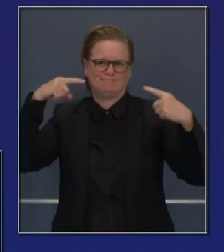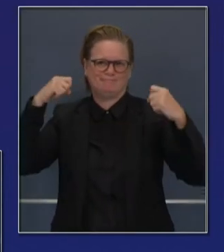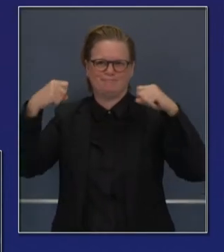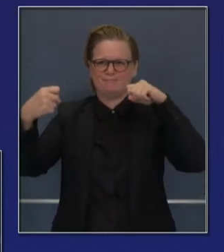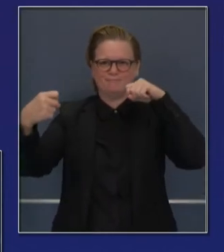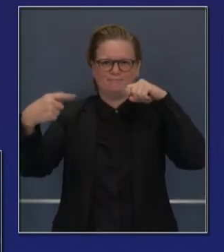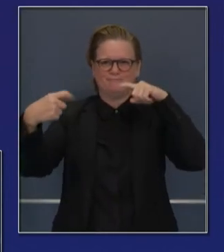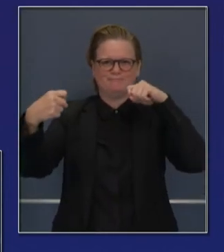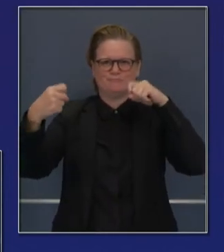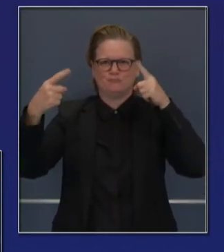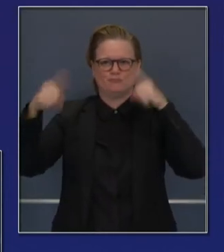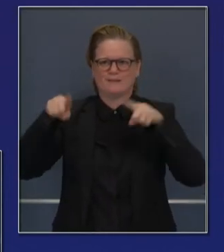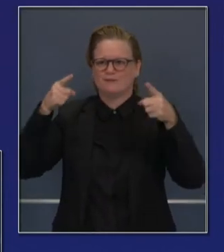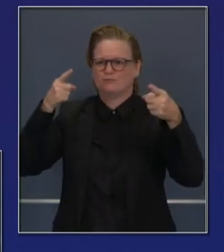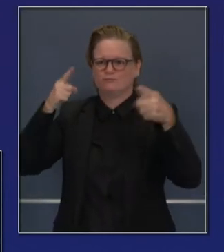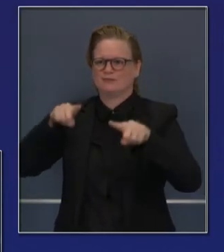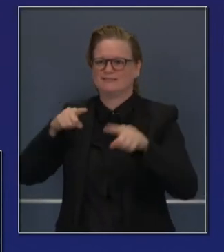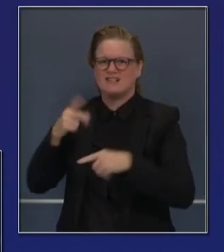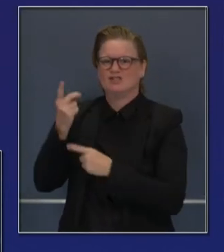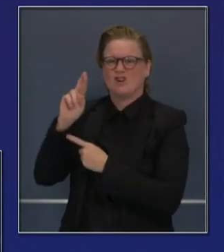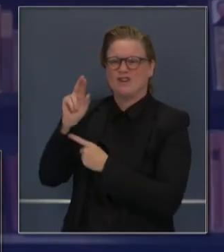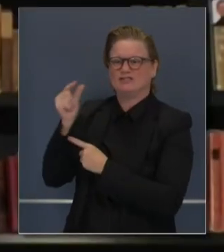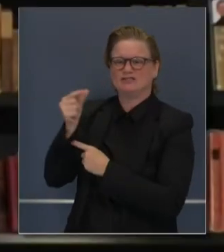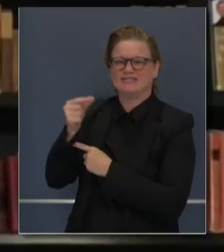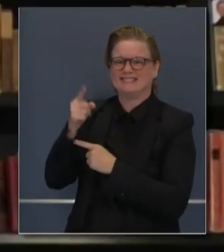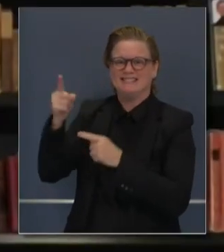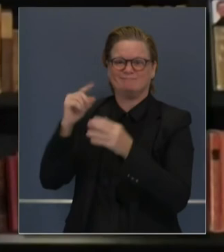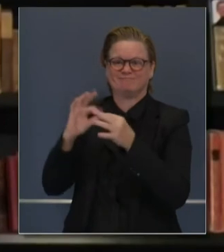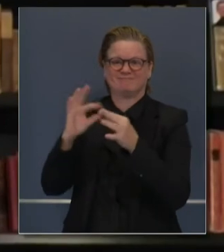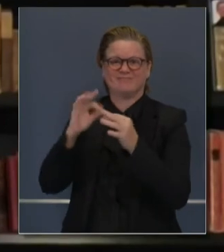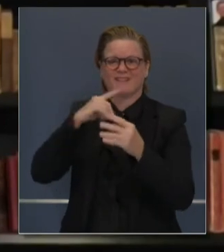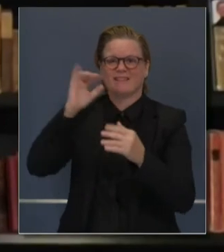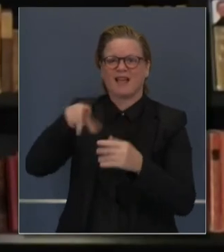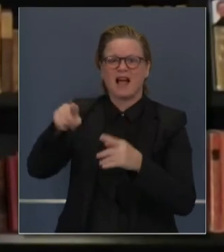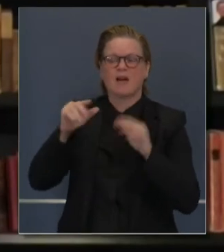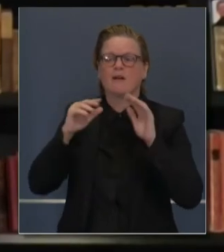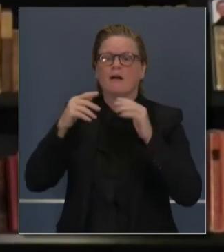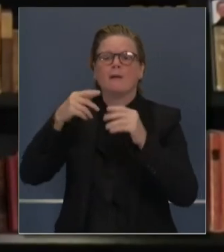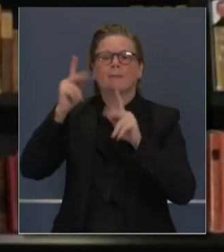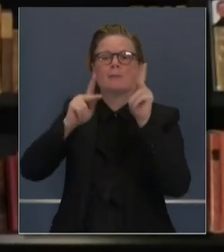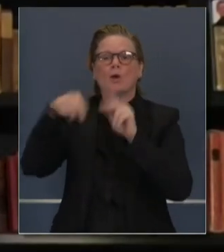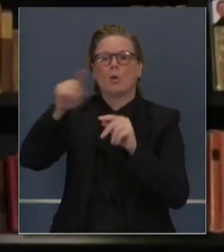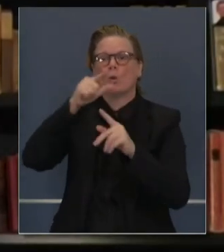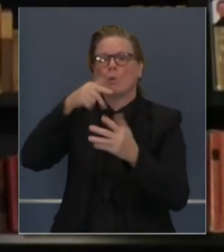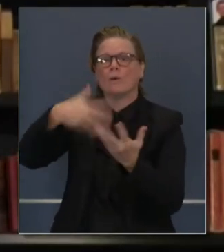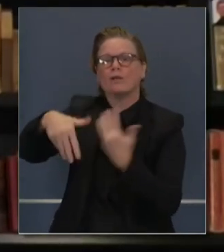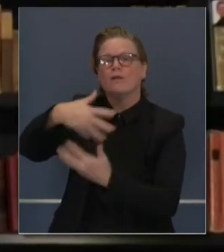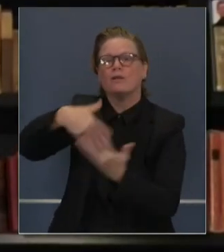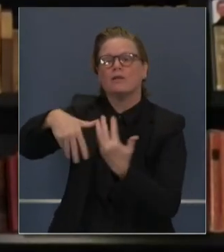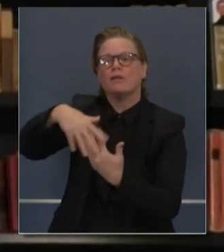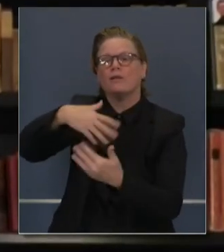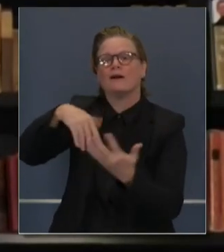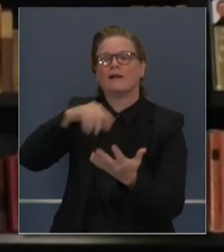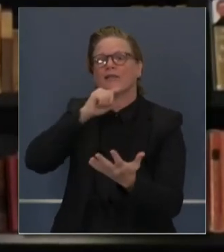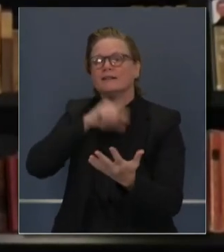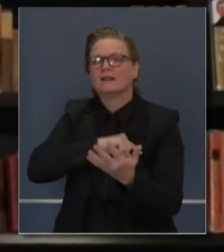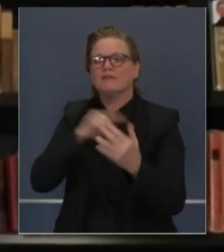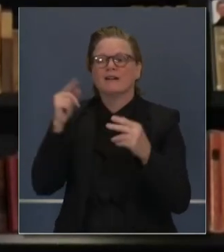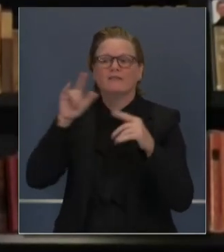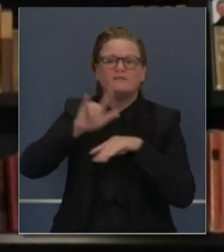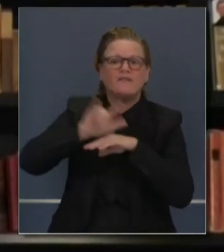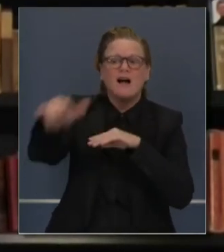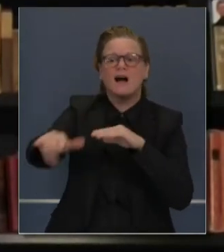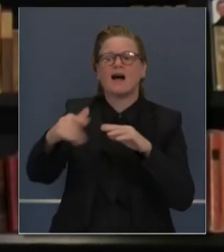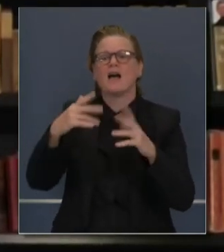about the mixing we have seen, the broader fatigue as it relates to COVID fatigue that's been